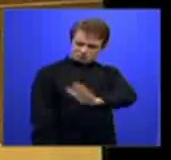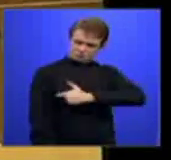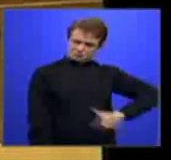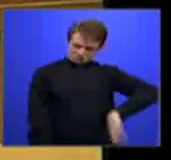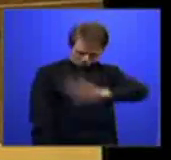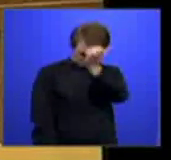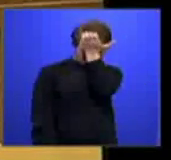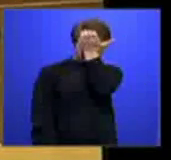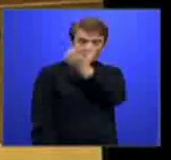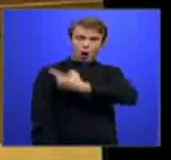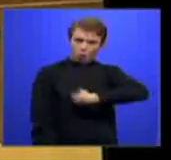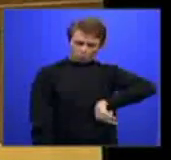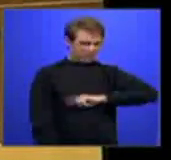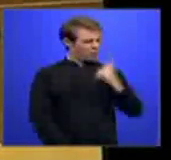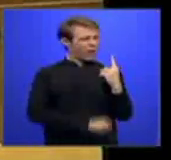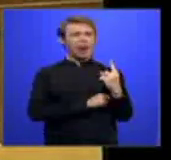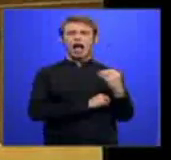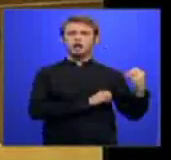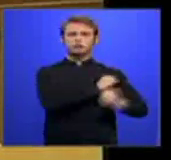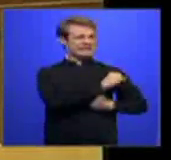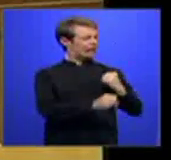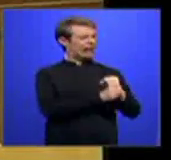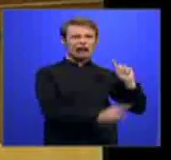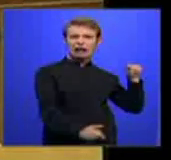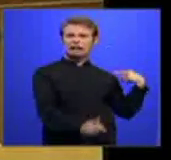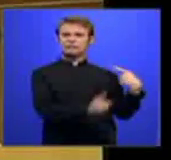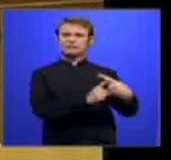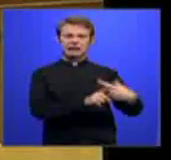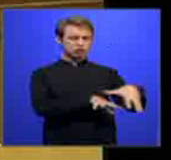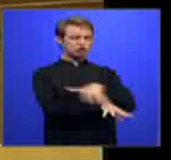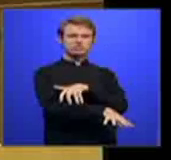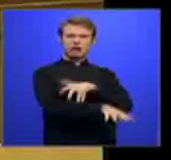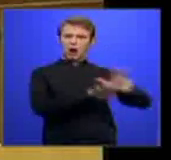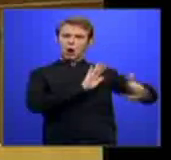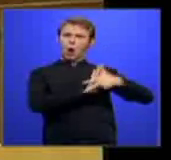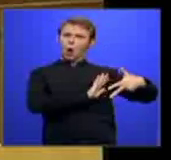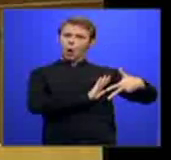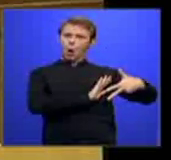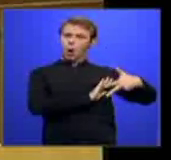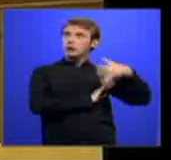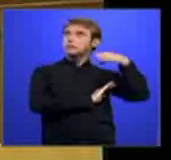of 1913 was introduced to dispossess